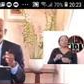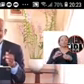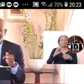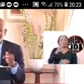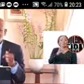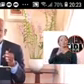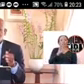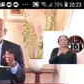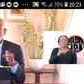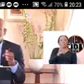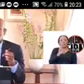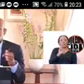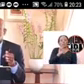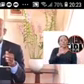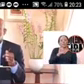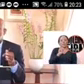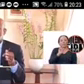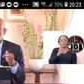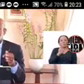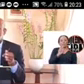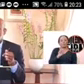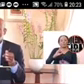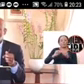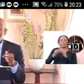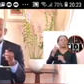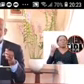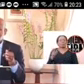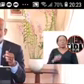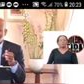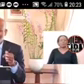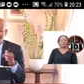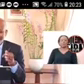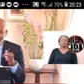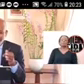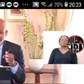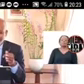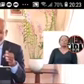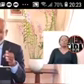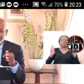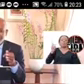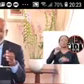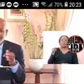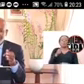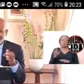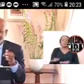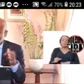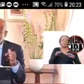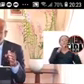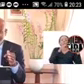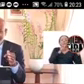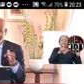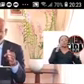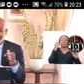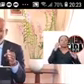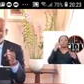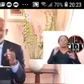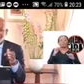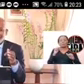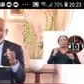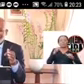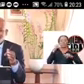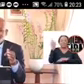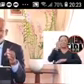stipulates that you can only leave your residence during the daylight hours, and I'm going to read it for